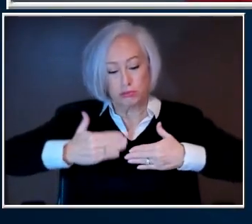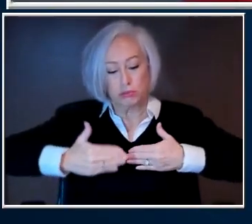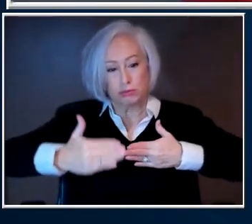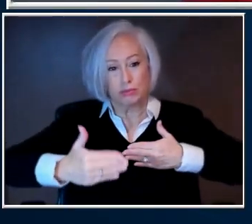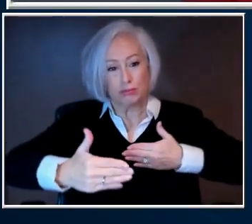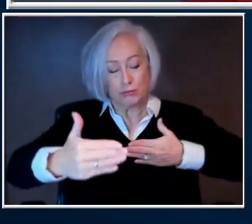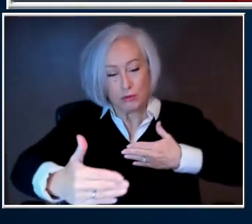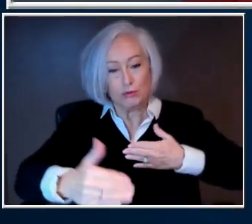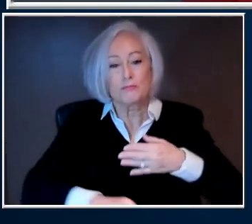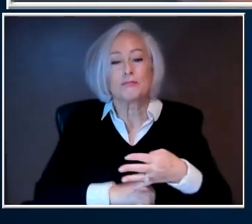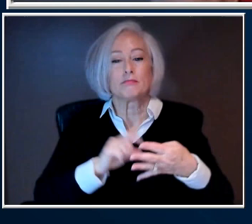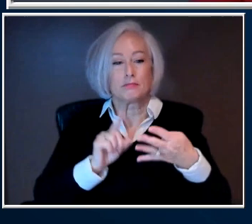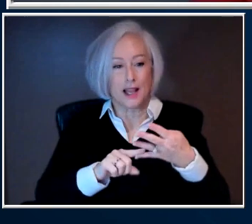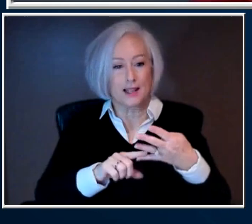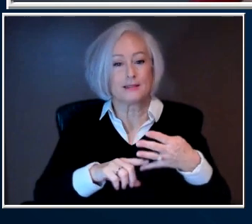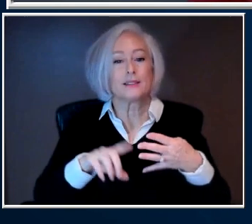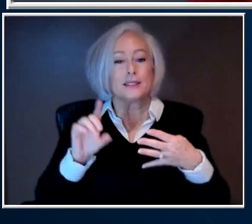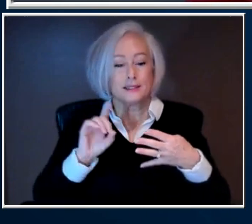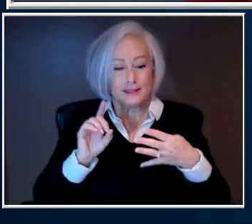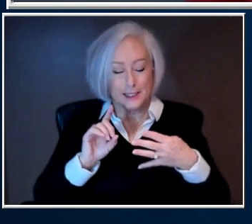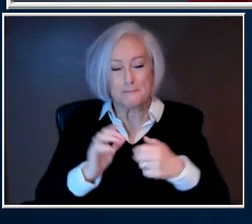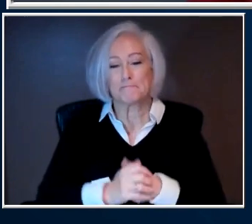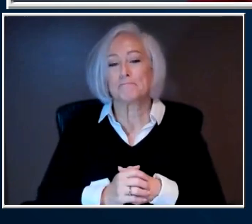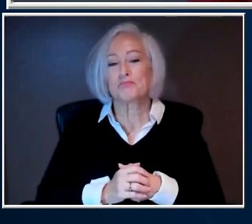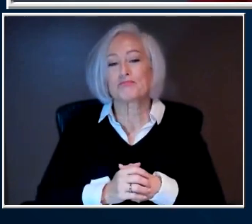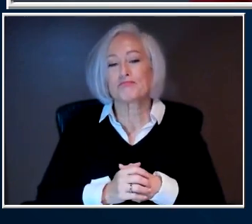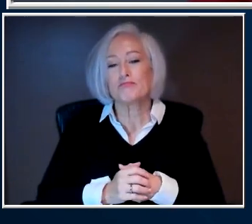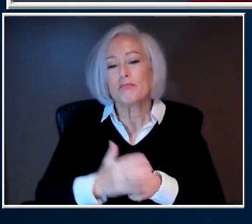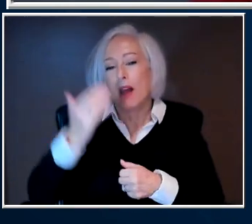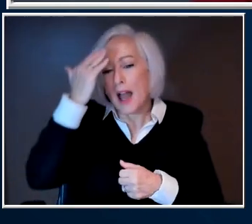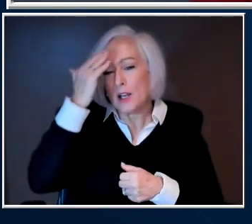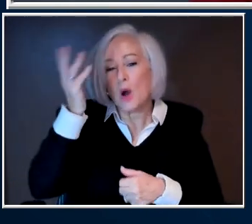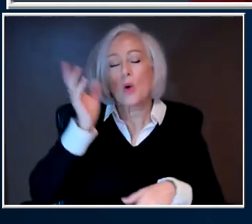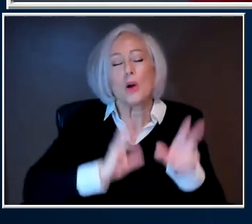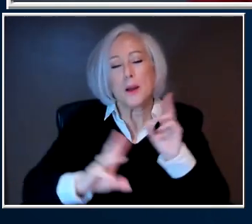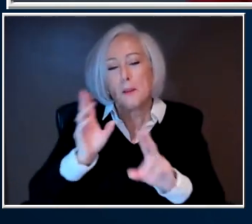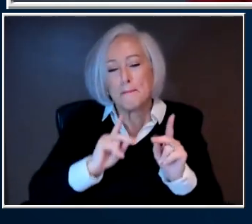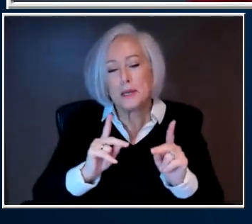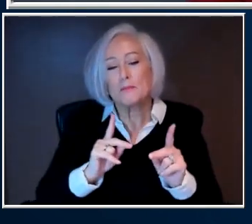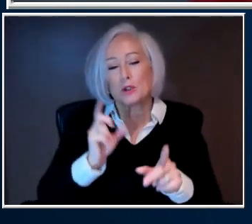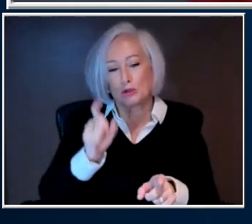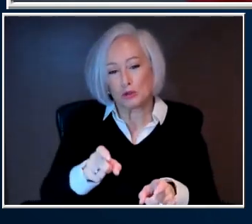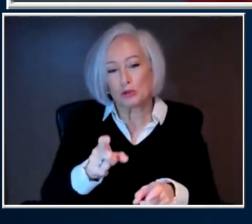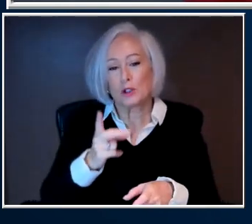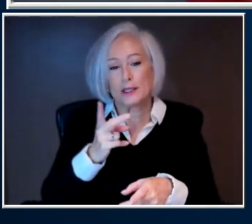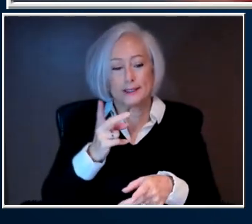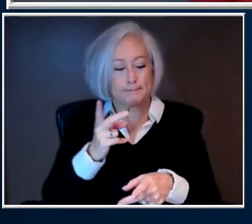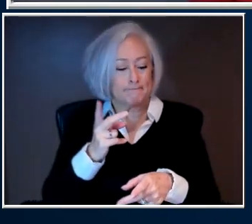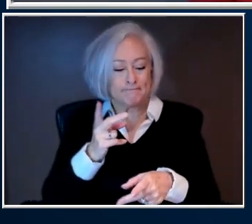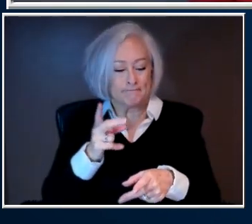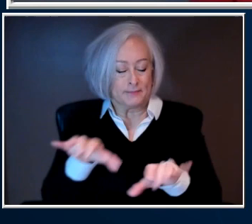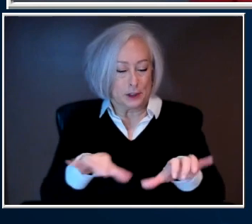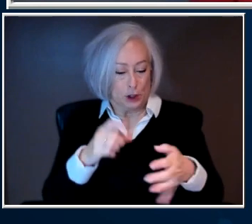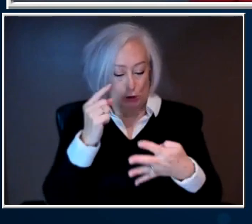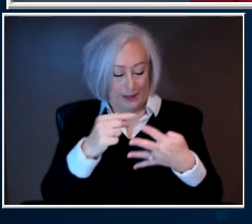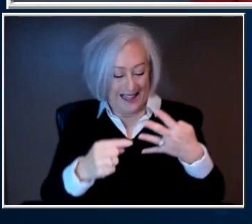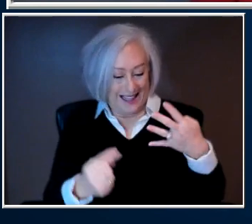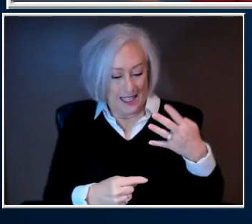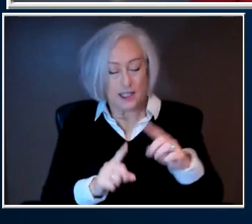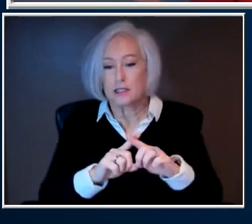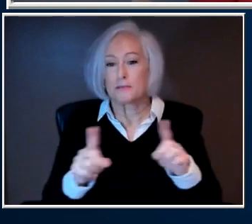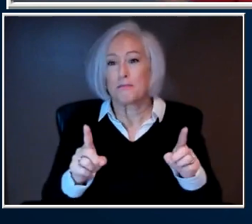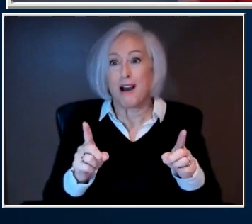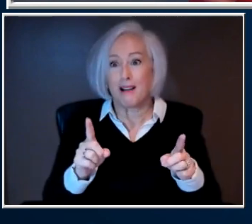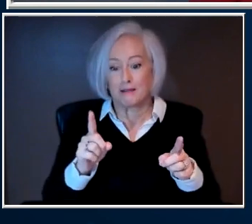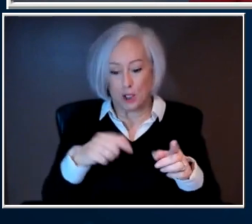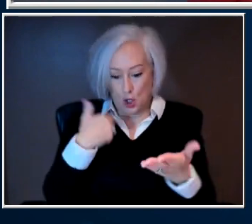outfit to protect against the cold? I know we mentioned the warmers and things like that. Anything else that they can do? Because once you're out there, it's too late.